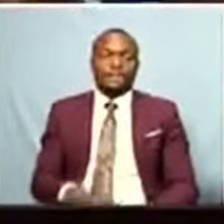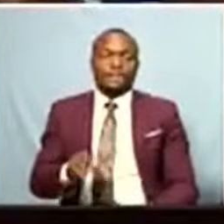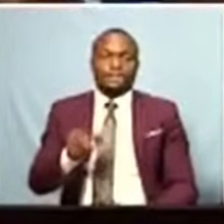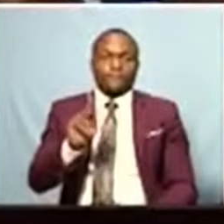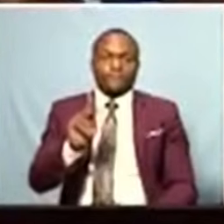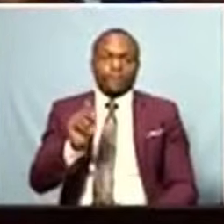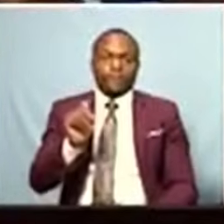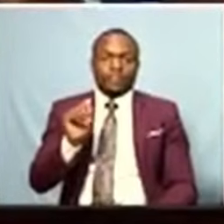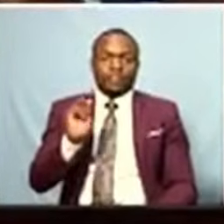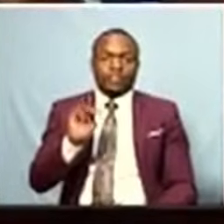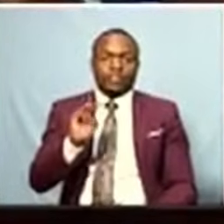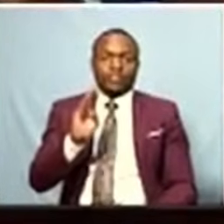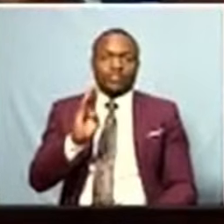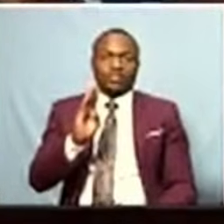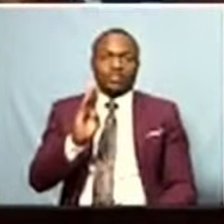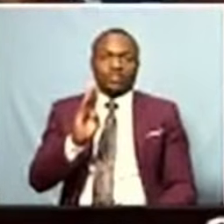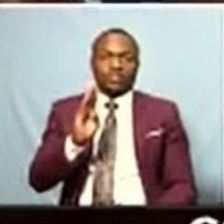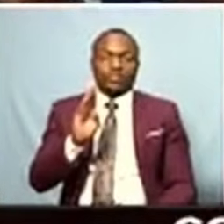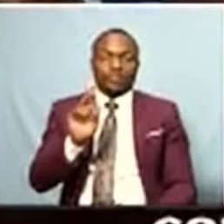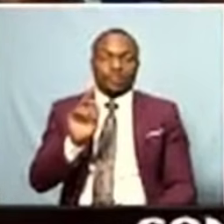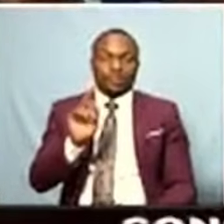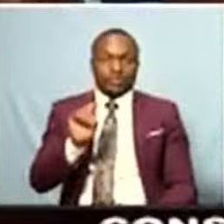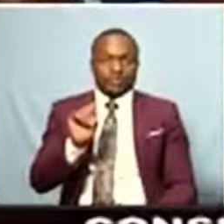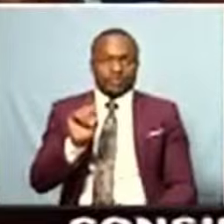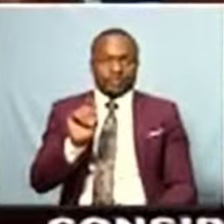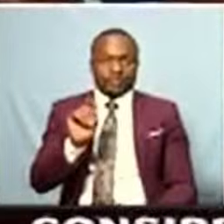Kabita. Honorable Daka, I can switch off the mic.